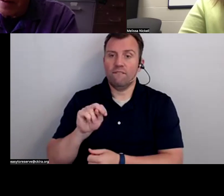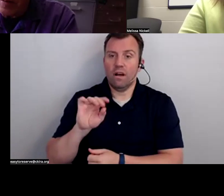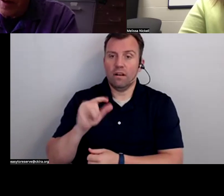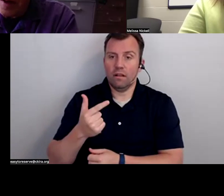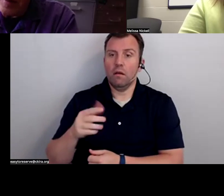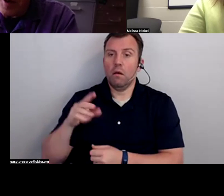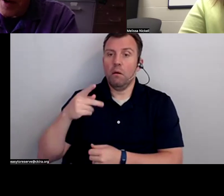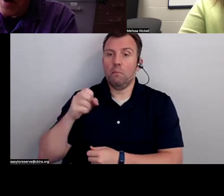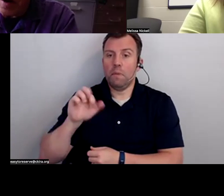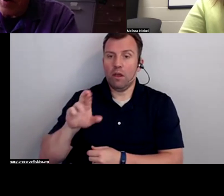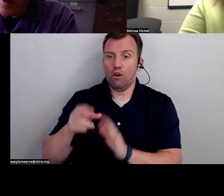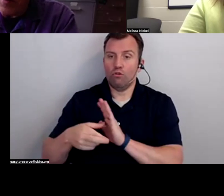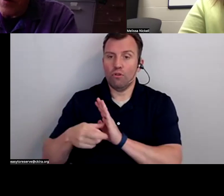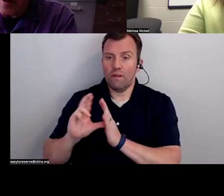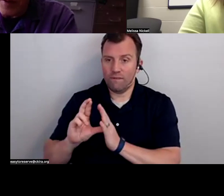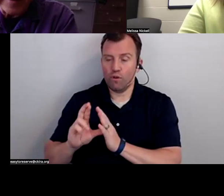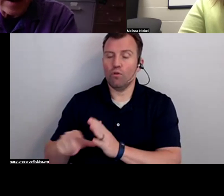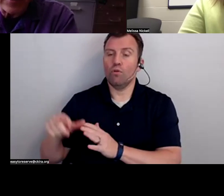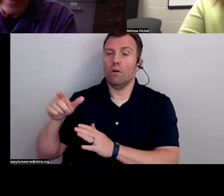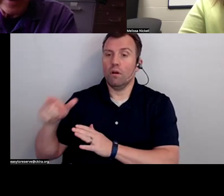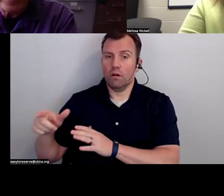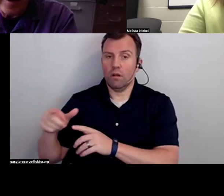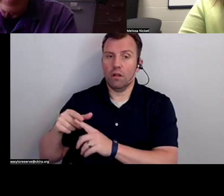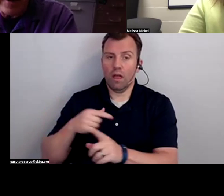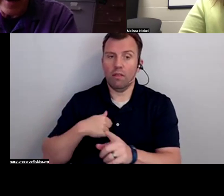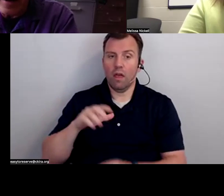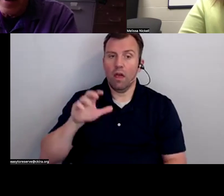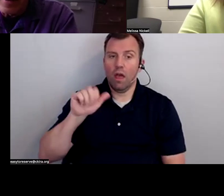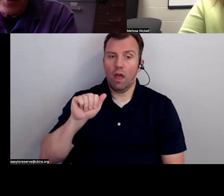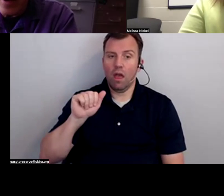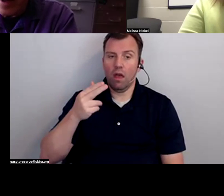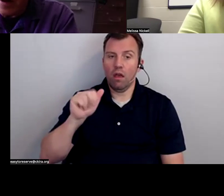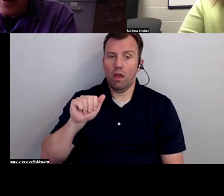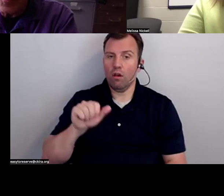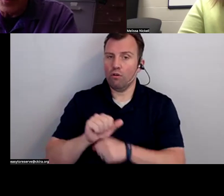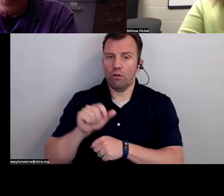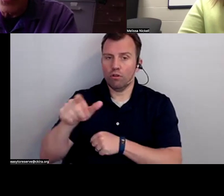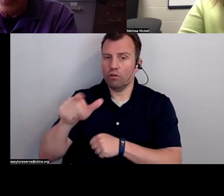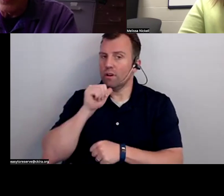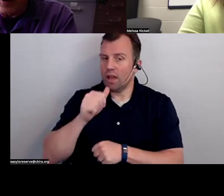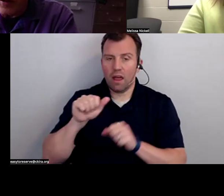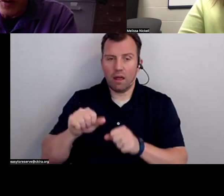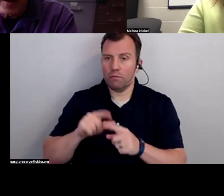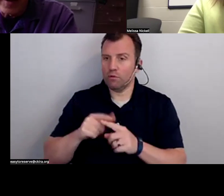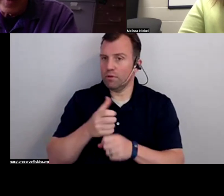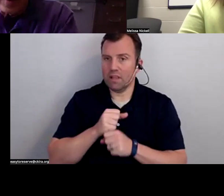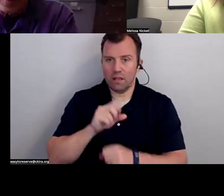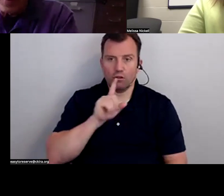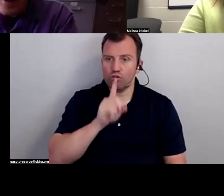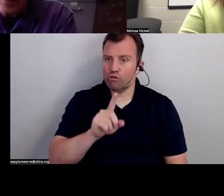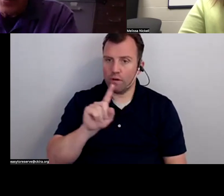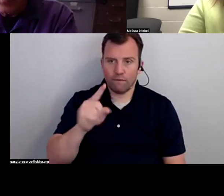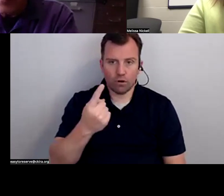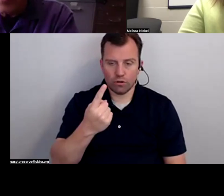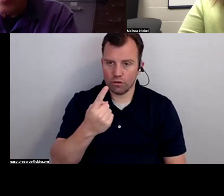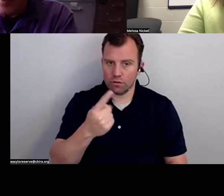grant, and American Heart Career Development sounds like that type of grant, then you're not eligible for SURE First. In